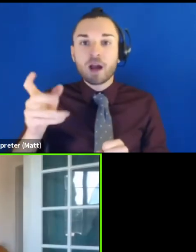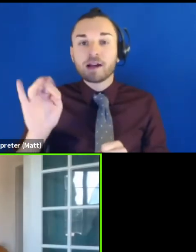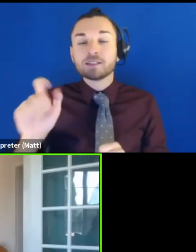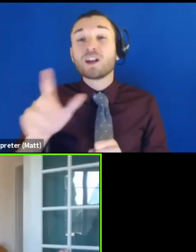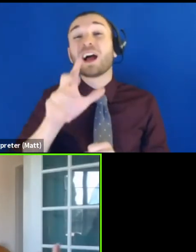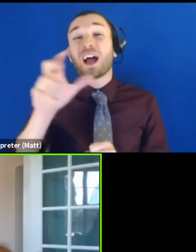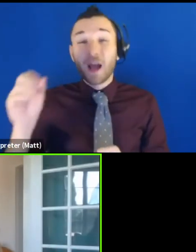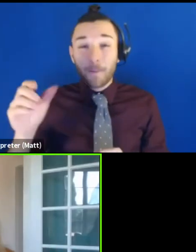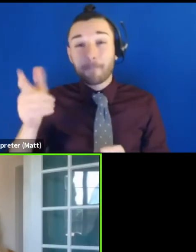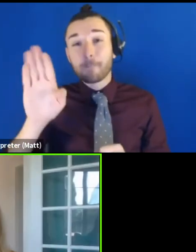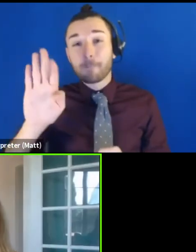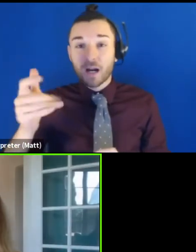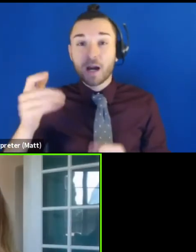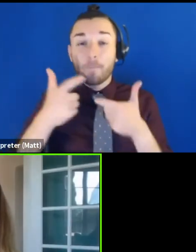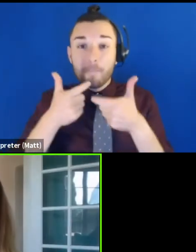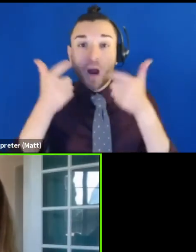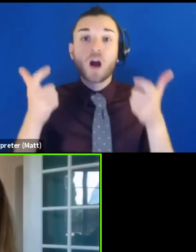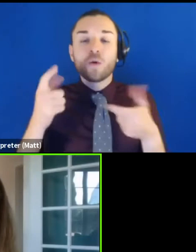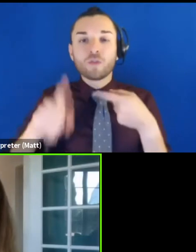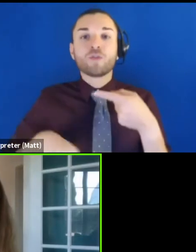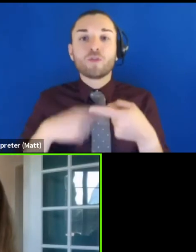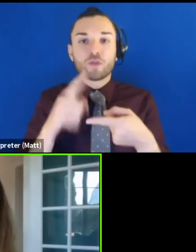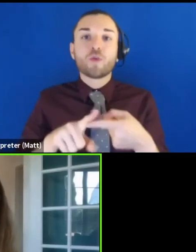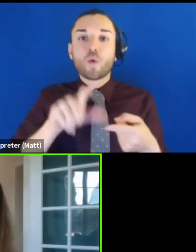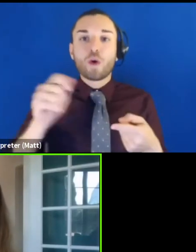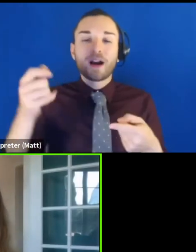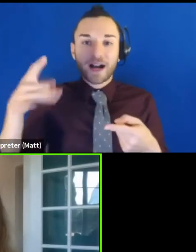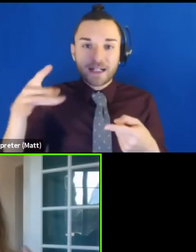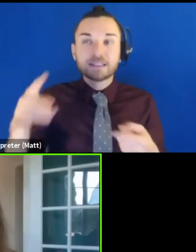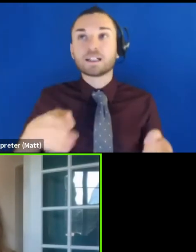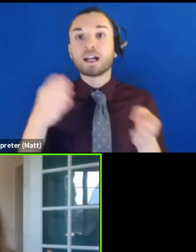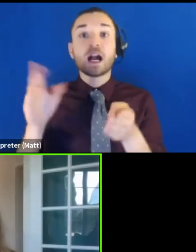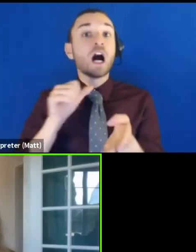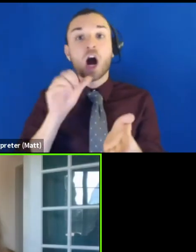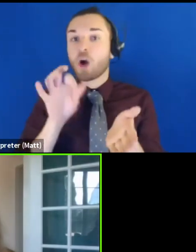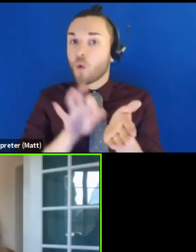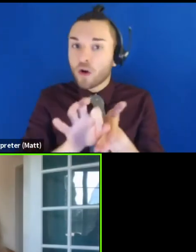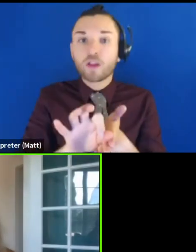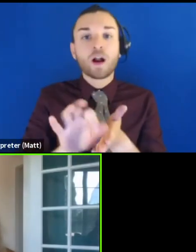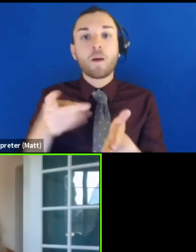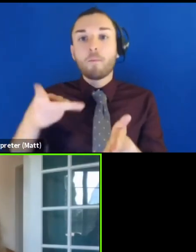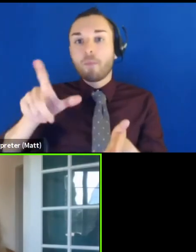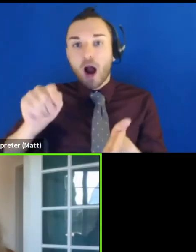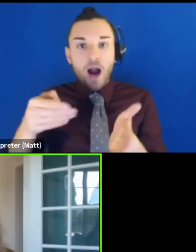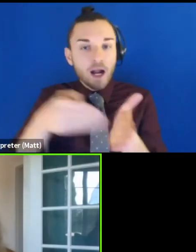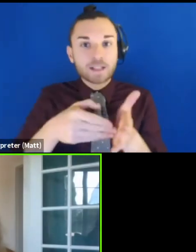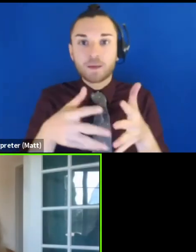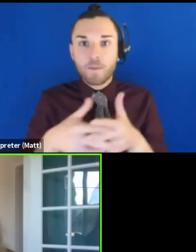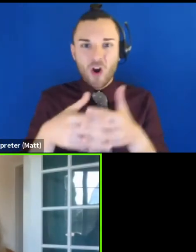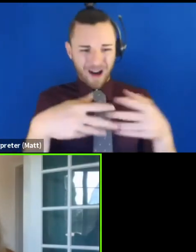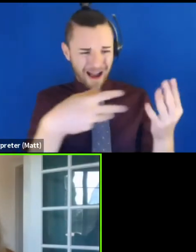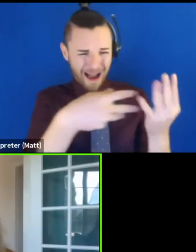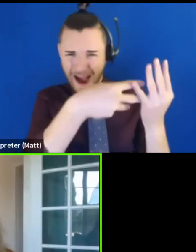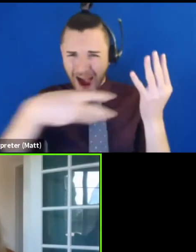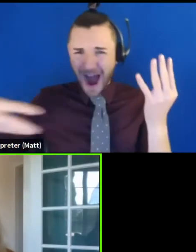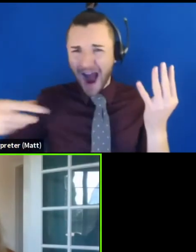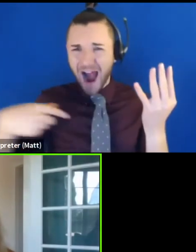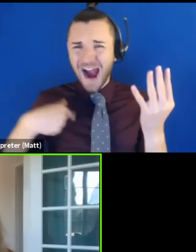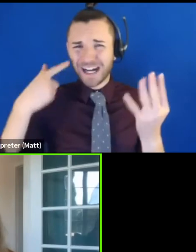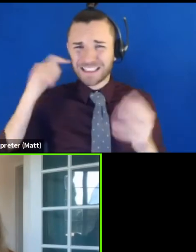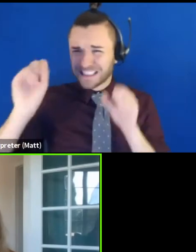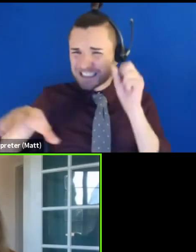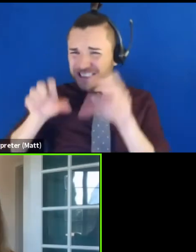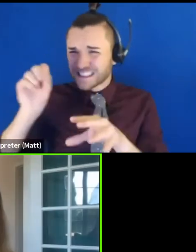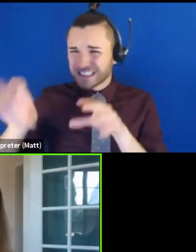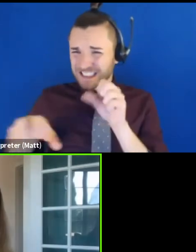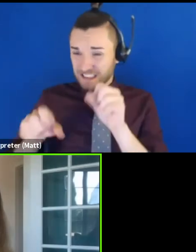Doll, Unorthodox, and now The Plot Against America. Is this a boom? Is it fair to say